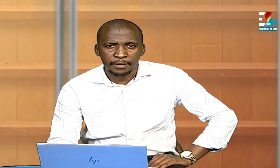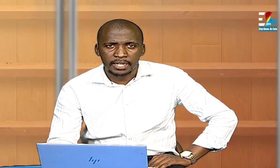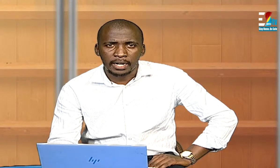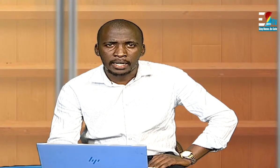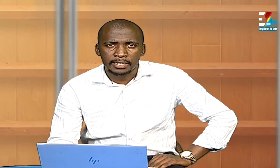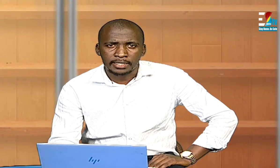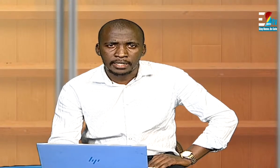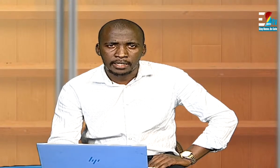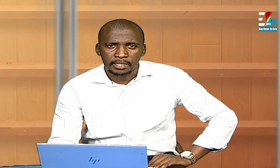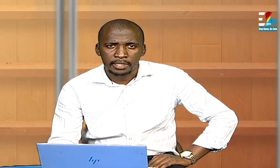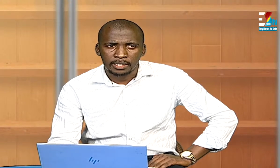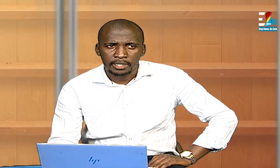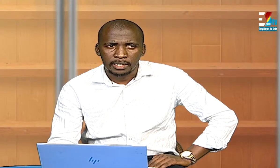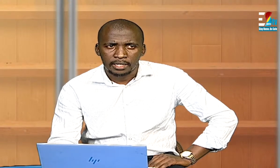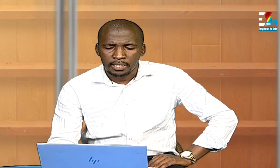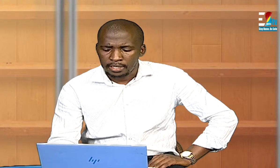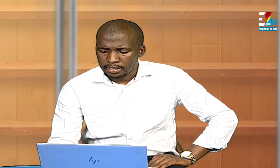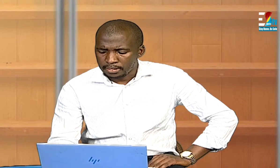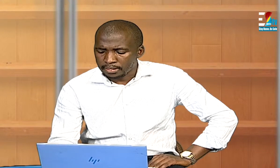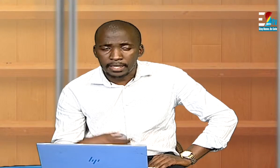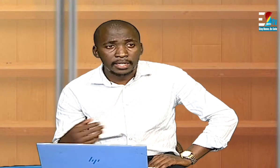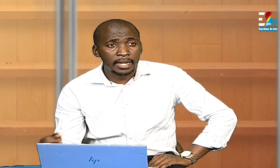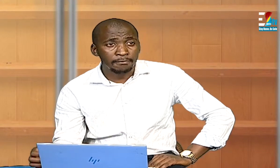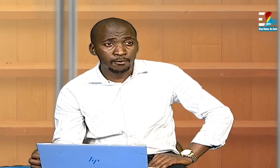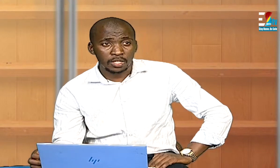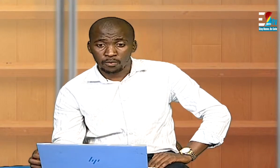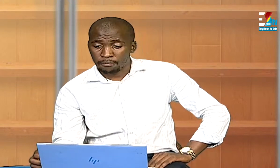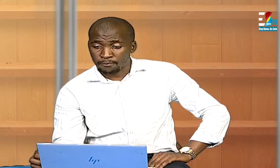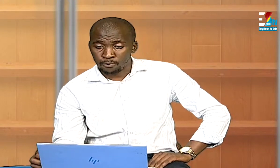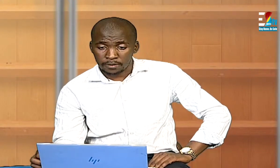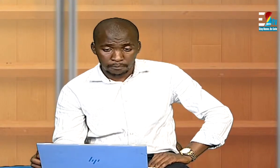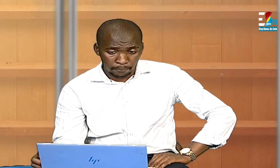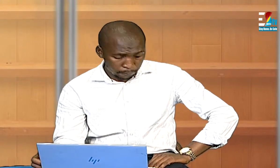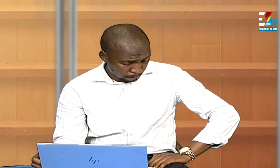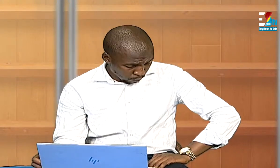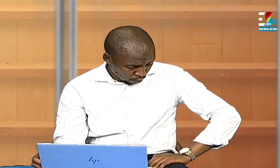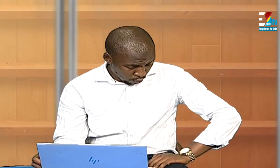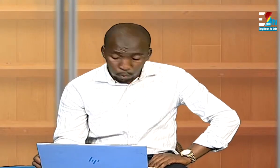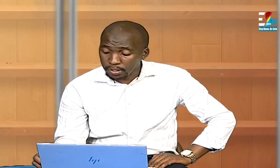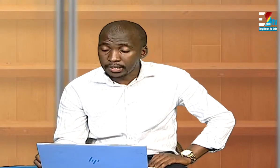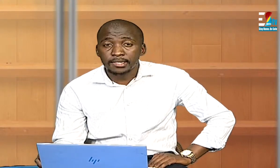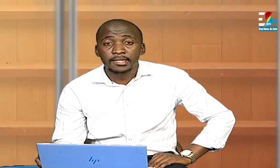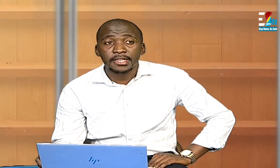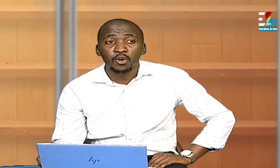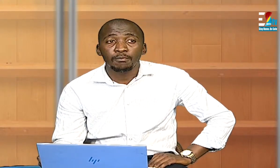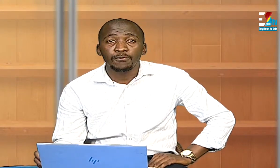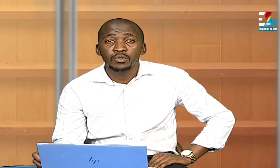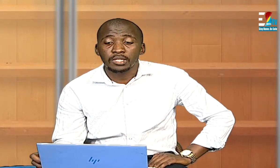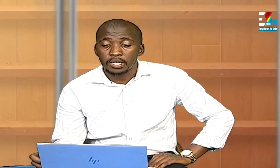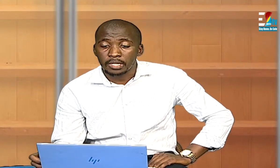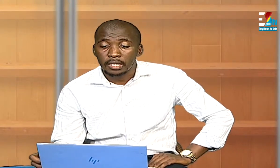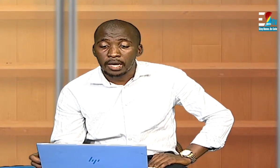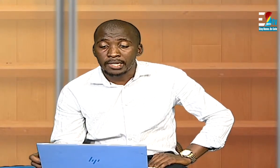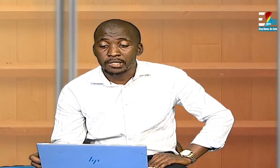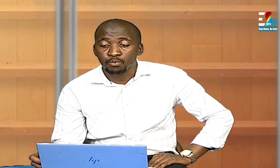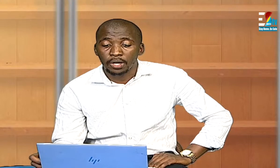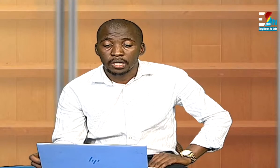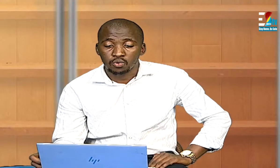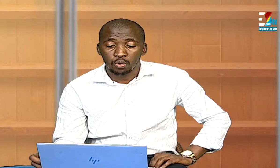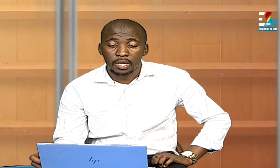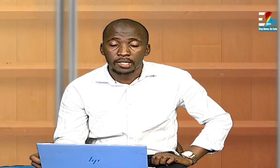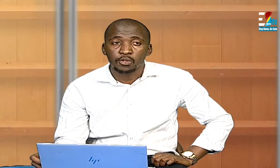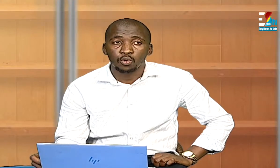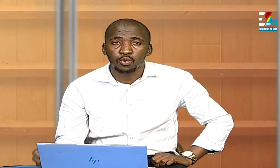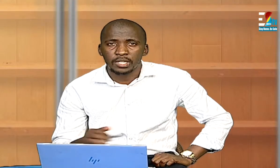belana sebenda kahle nje. Sitayicela ivuthiwe mfundisi. Kulesikhathi sanyalo mfundisi